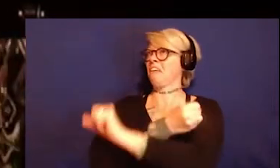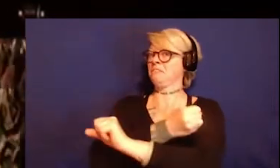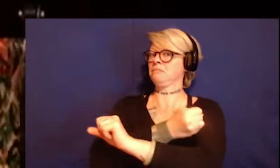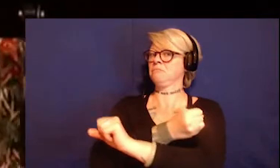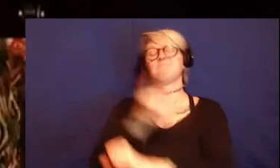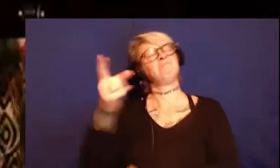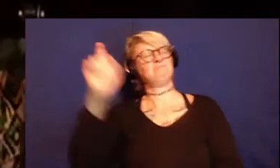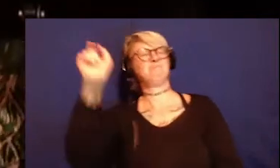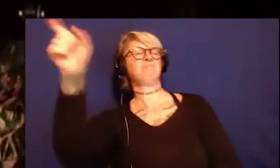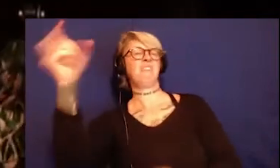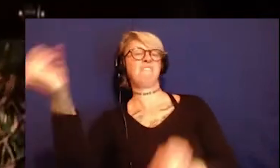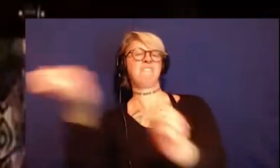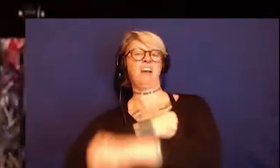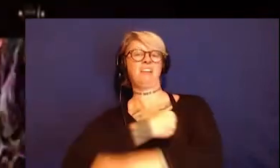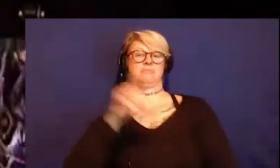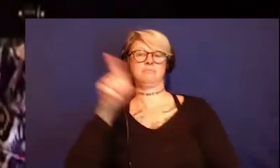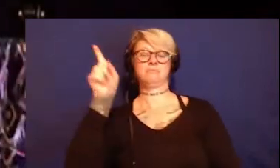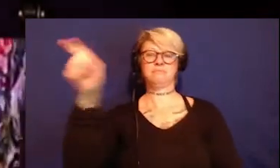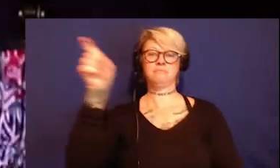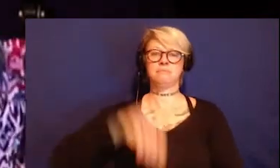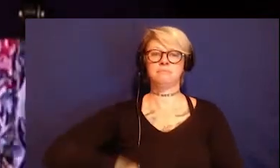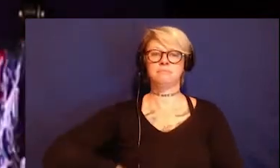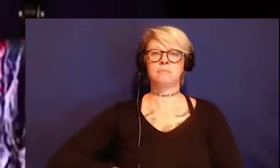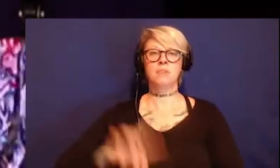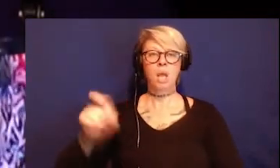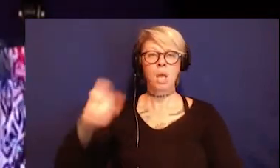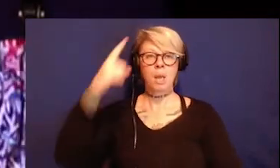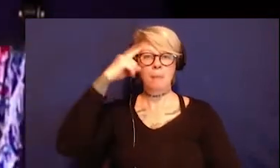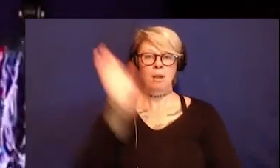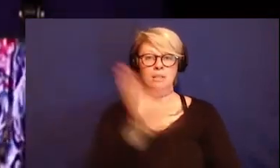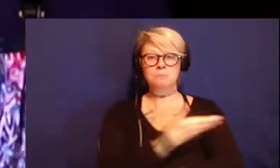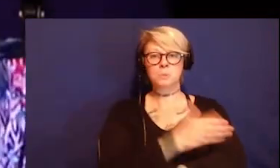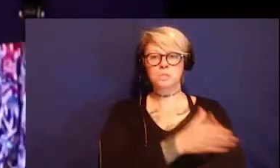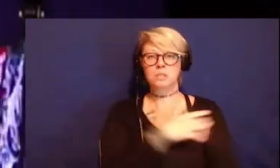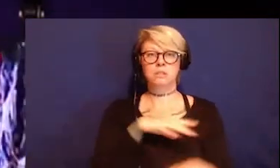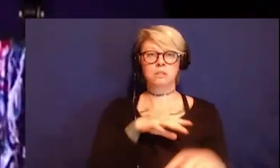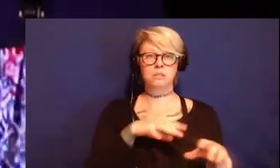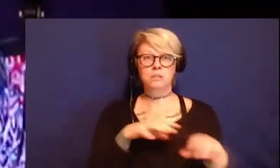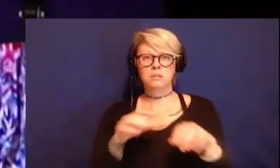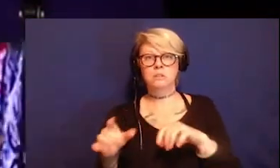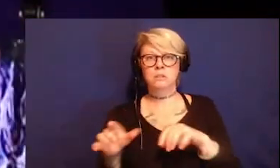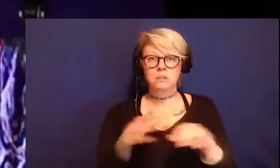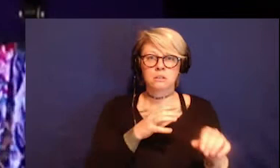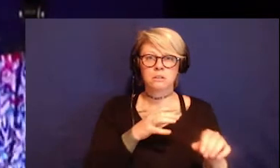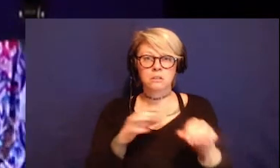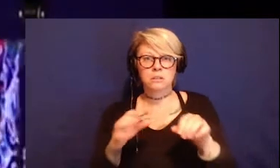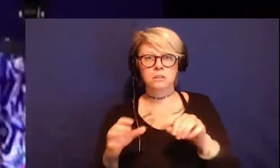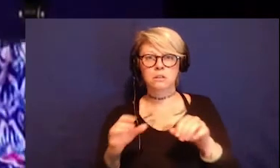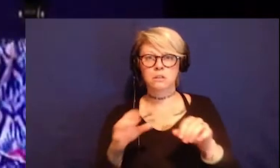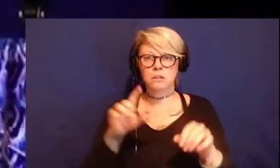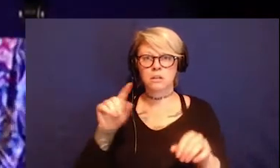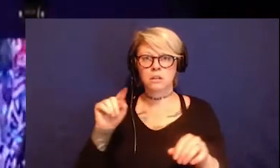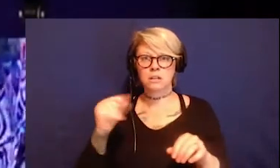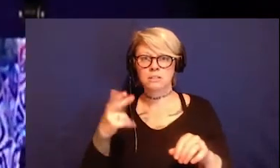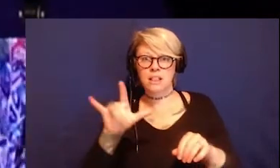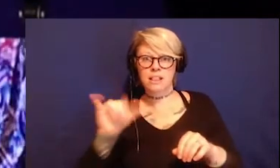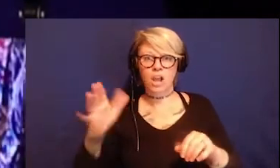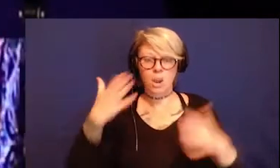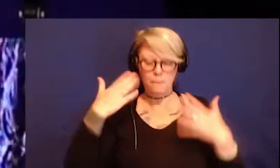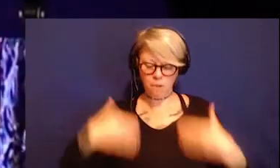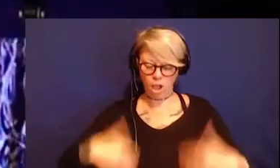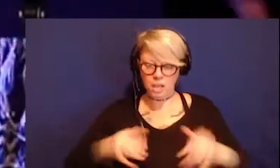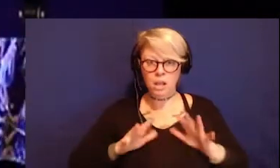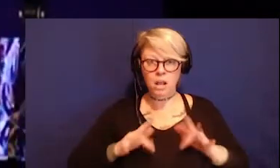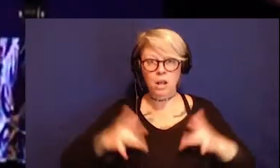Fight the enemy. Boss music starts playing. Talia's entire body starts to glow.